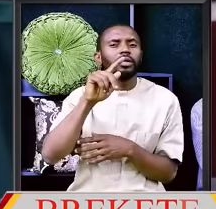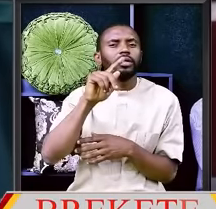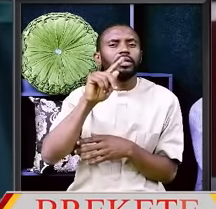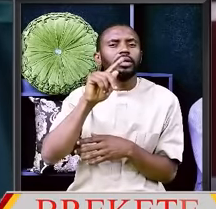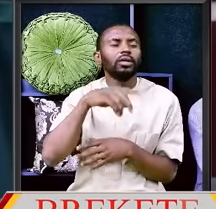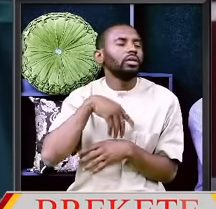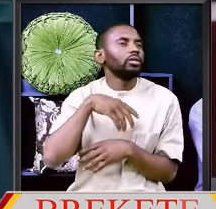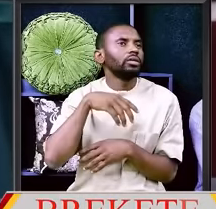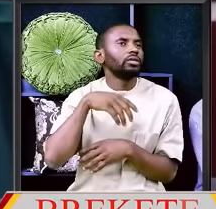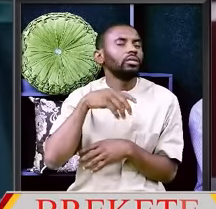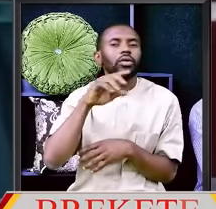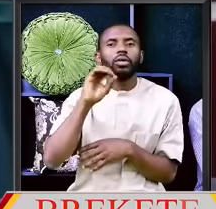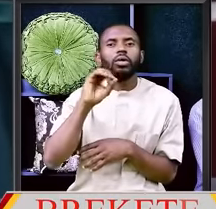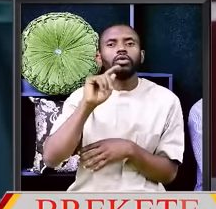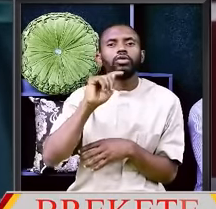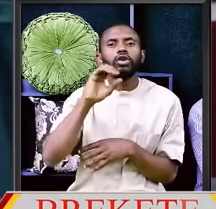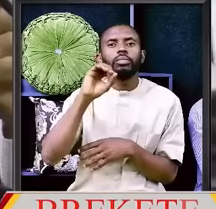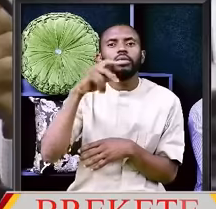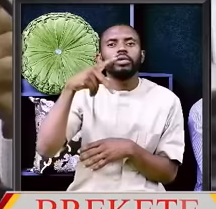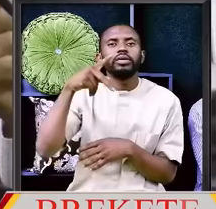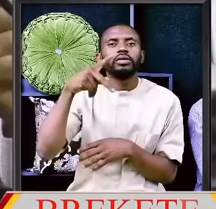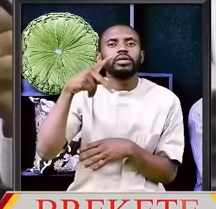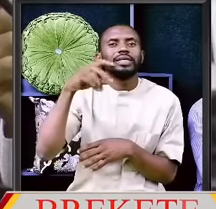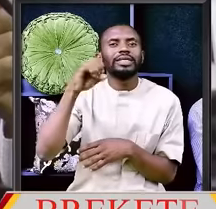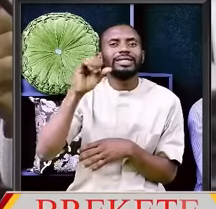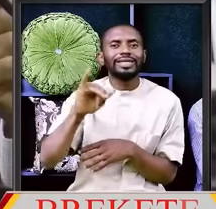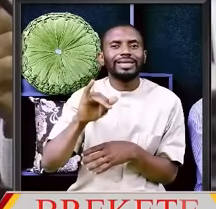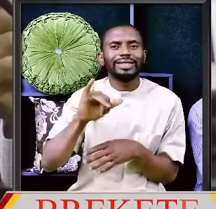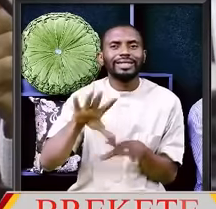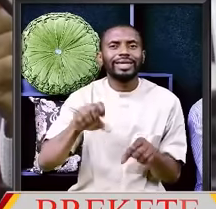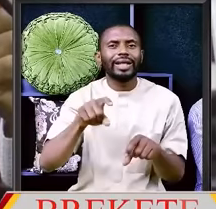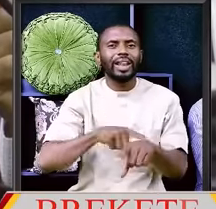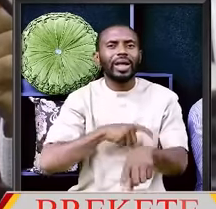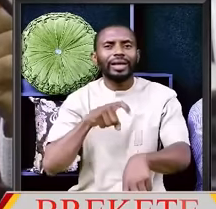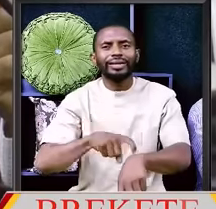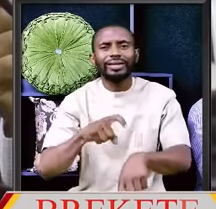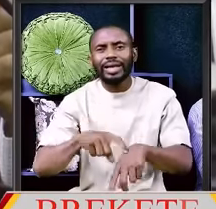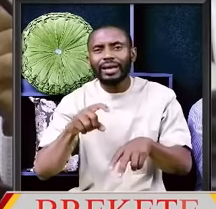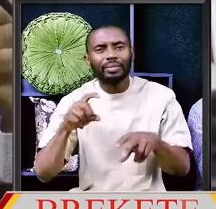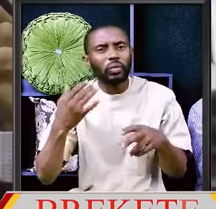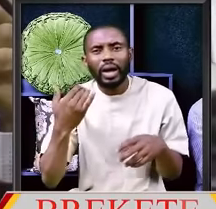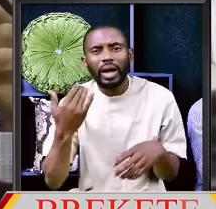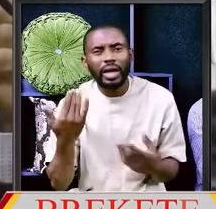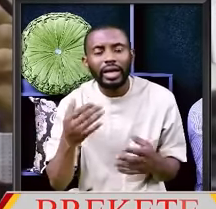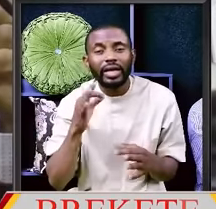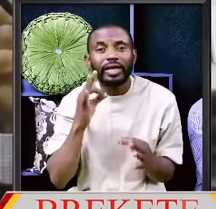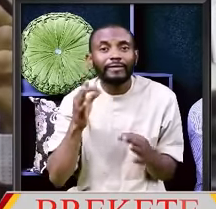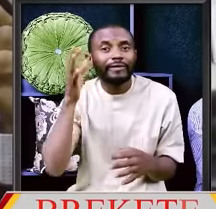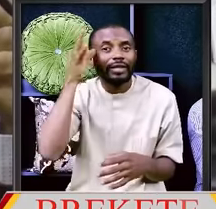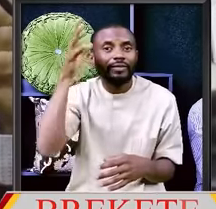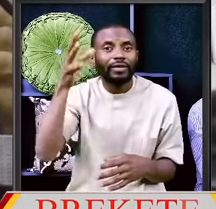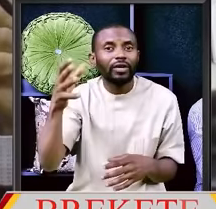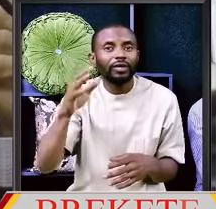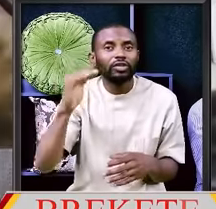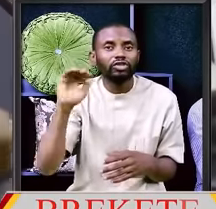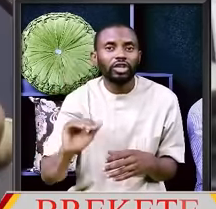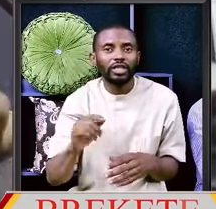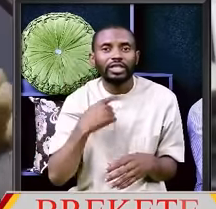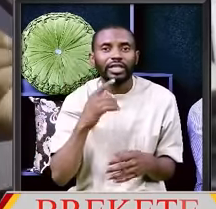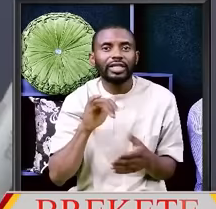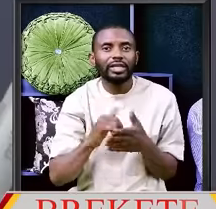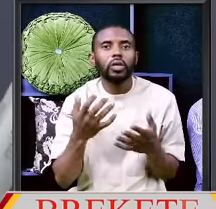That is one. Two, if a grandfather of a child is saying that they want DNA,